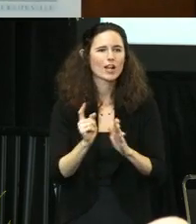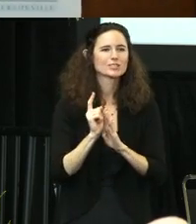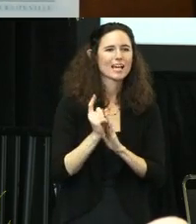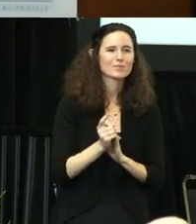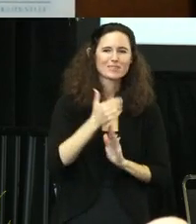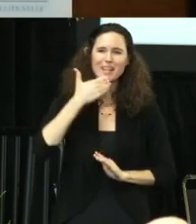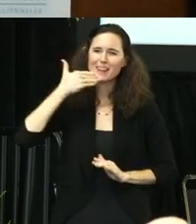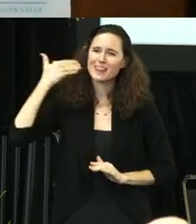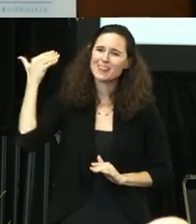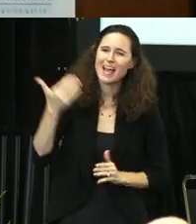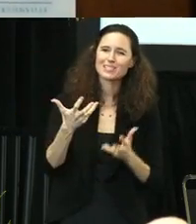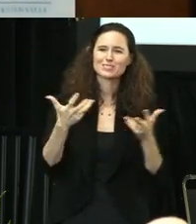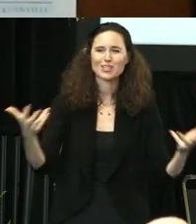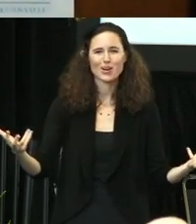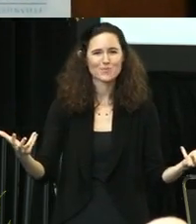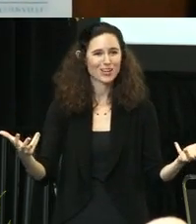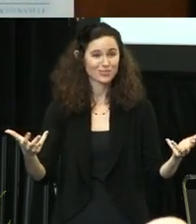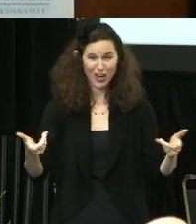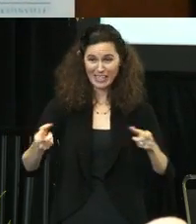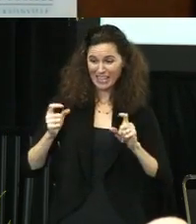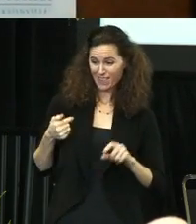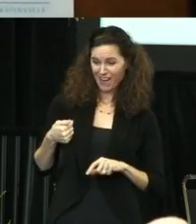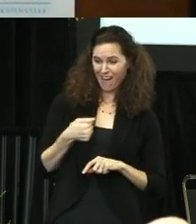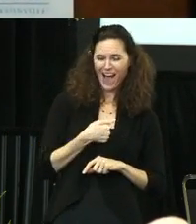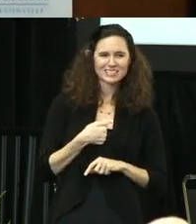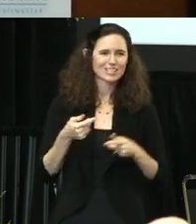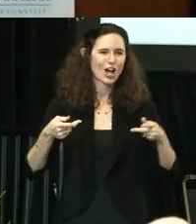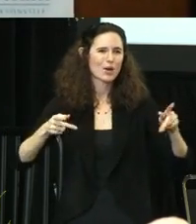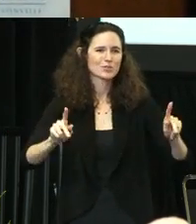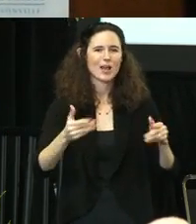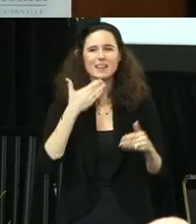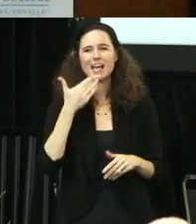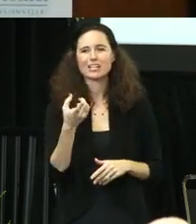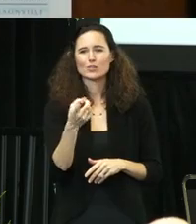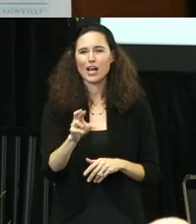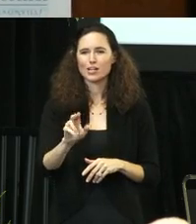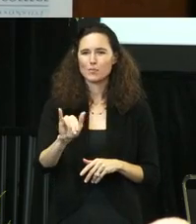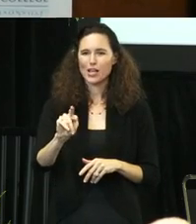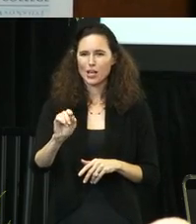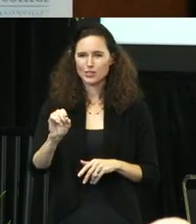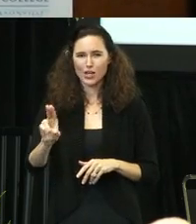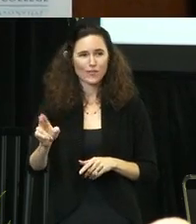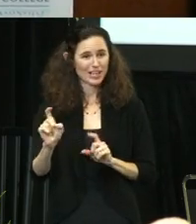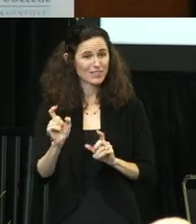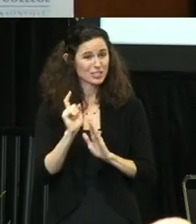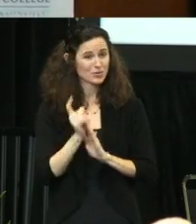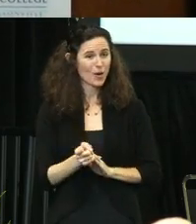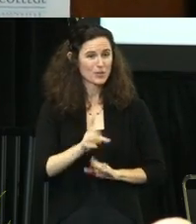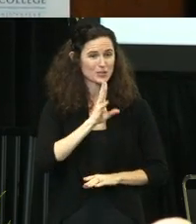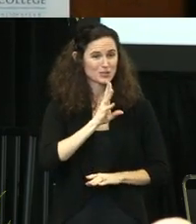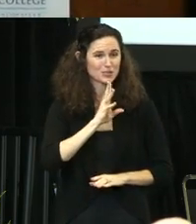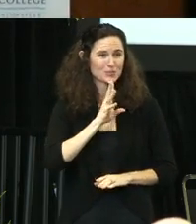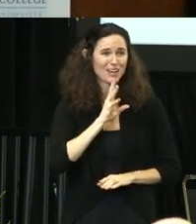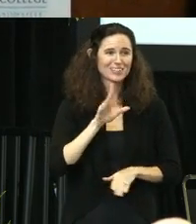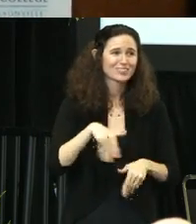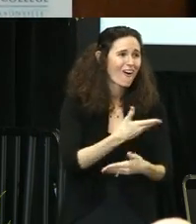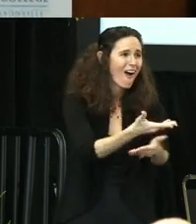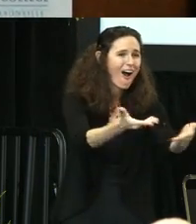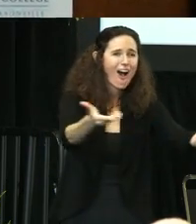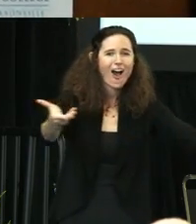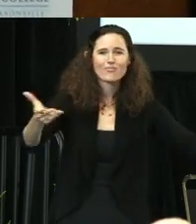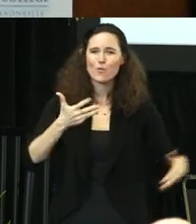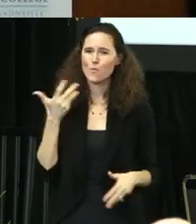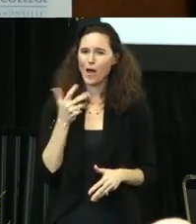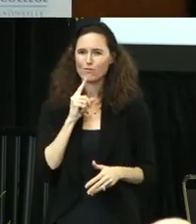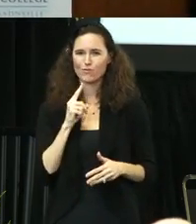to say thank you so much for giving us this opportunity today. And thank you, Dr. Bioto, for giving us this moment to speak to our colleagues. We really appreciate it.